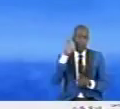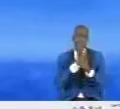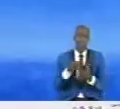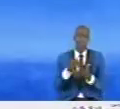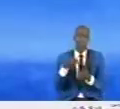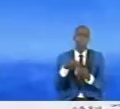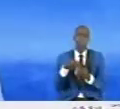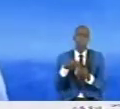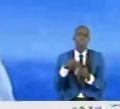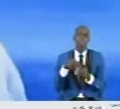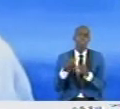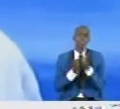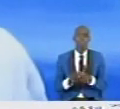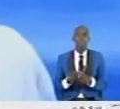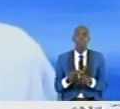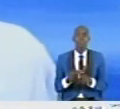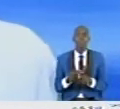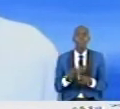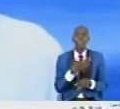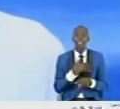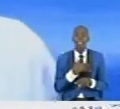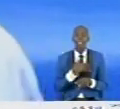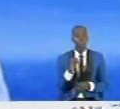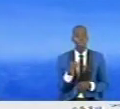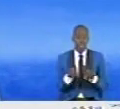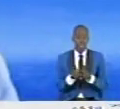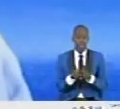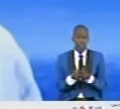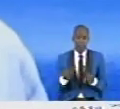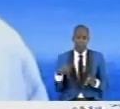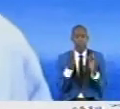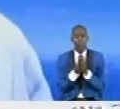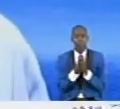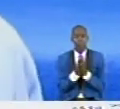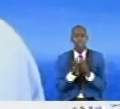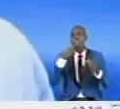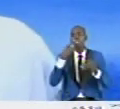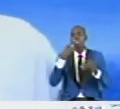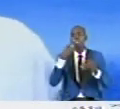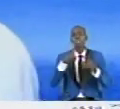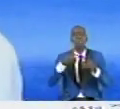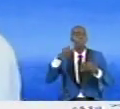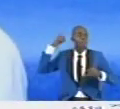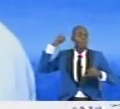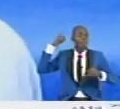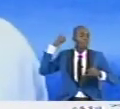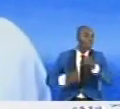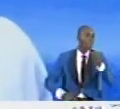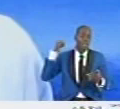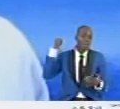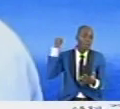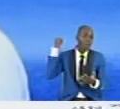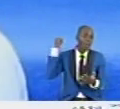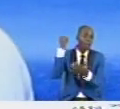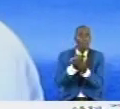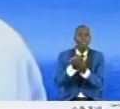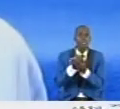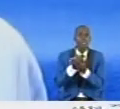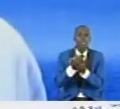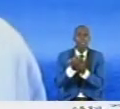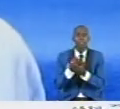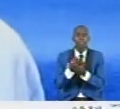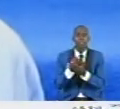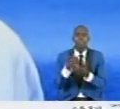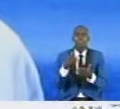and so as we prayed and set the final amen it's just a culture the